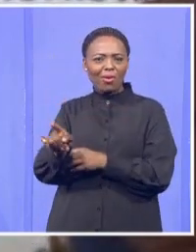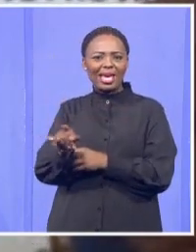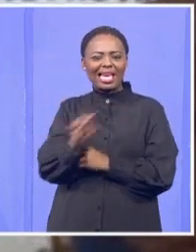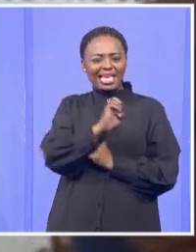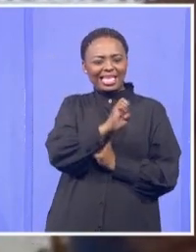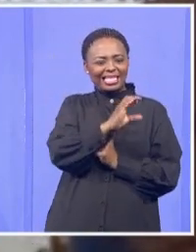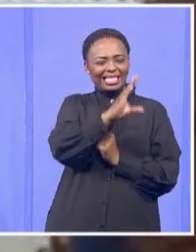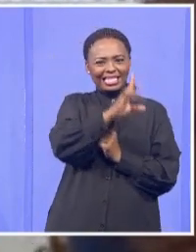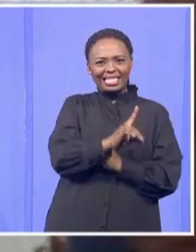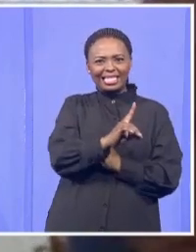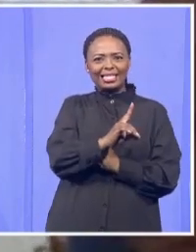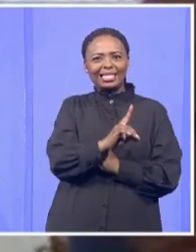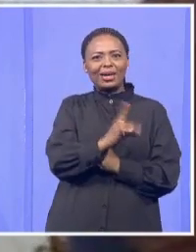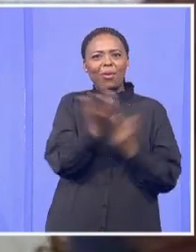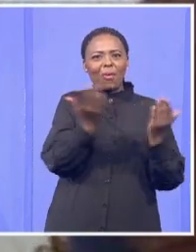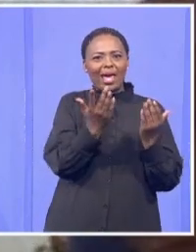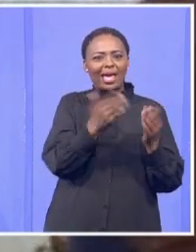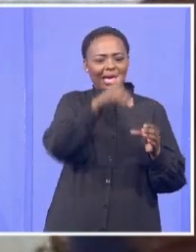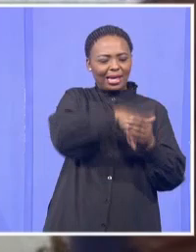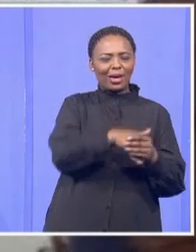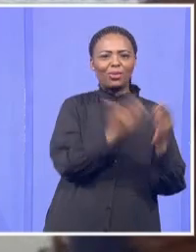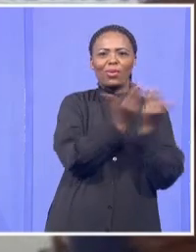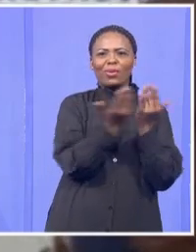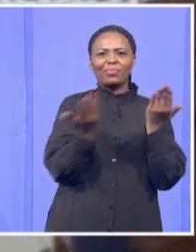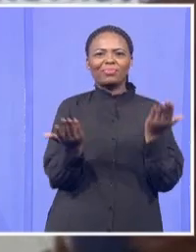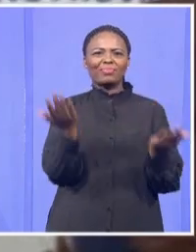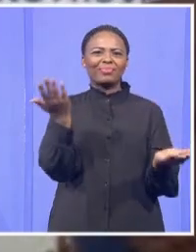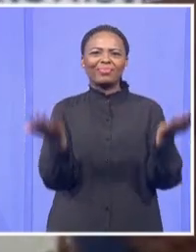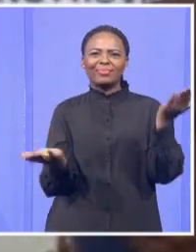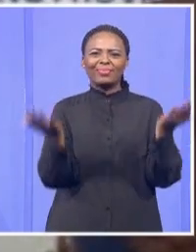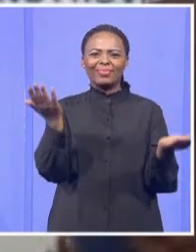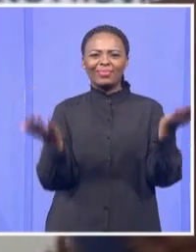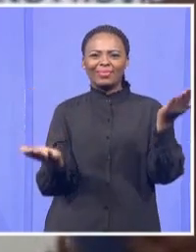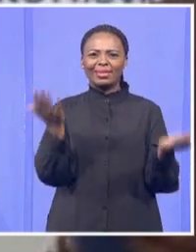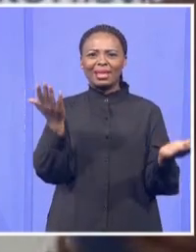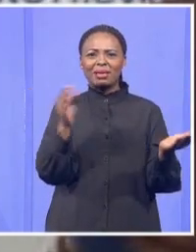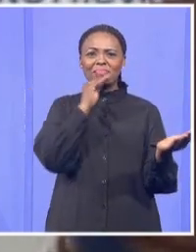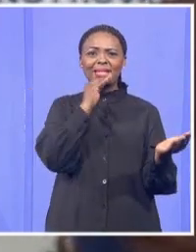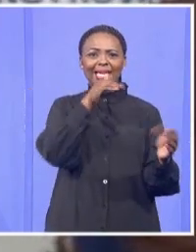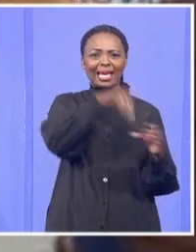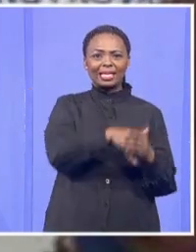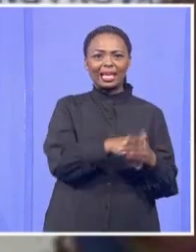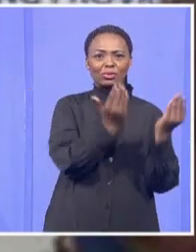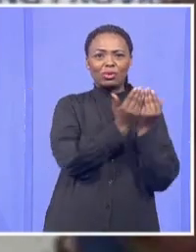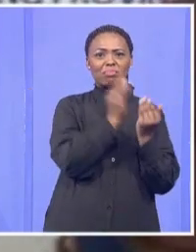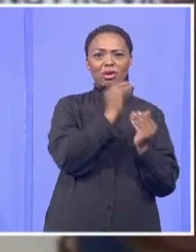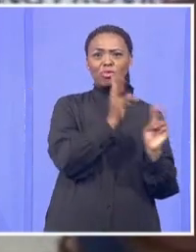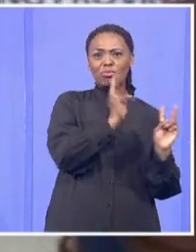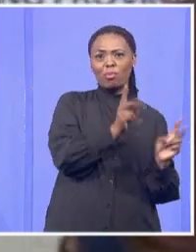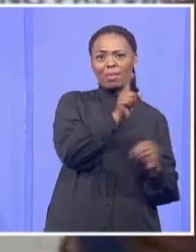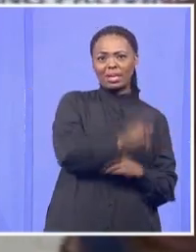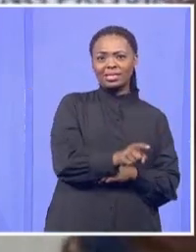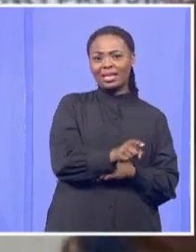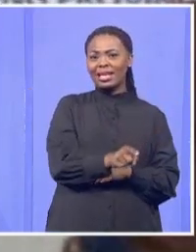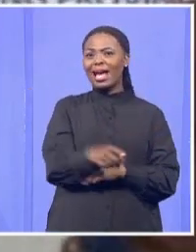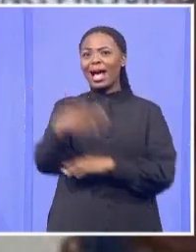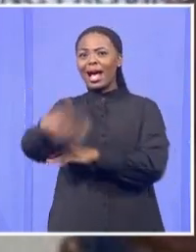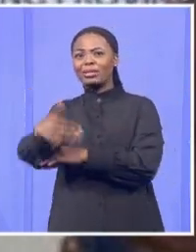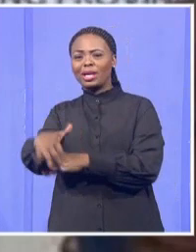school, what rule compels you to say those that are inside the school must be automatic and those that are outside the school